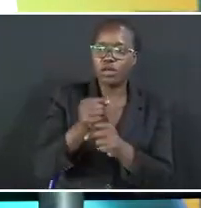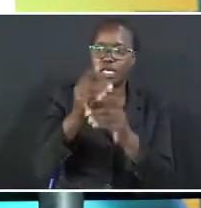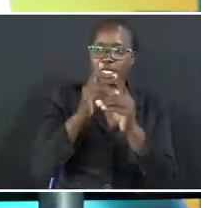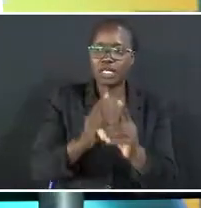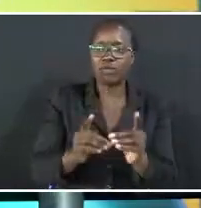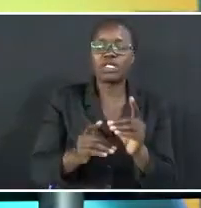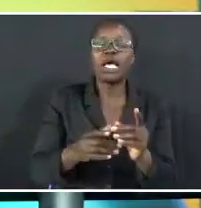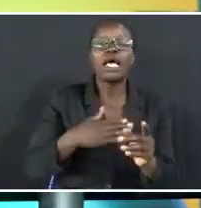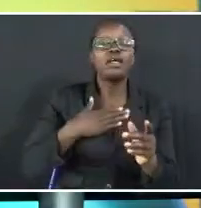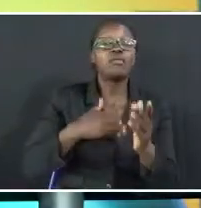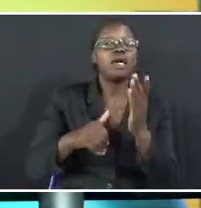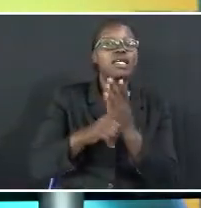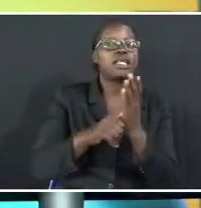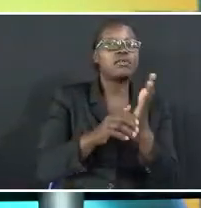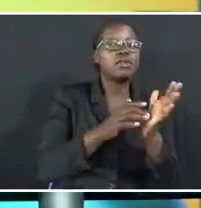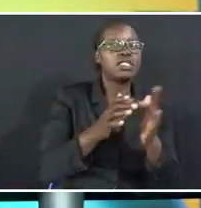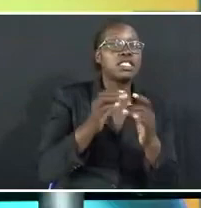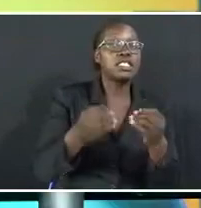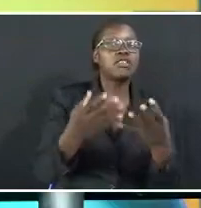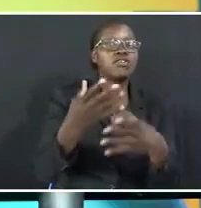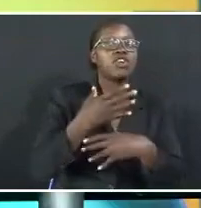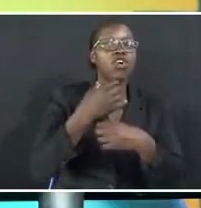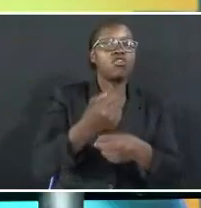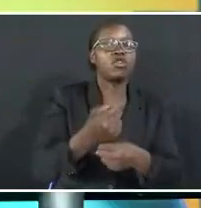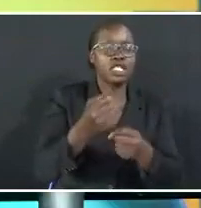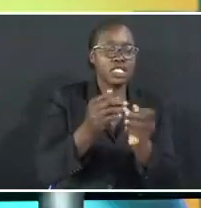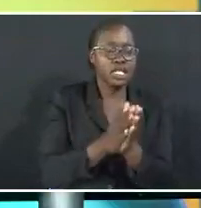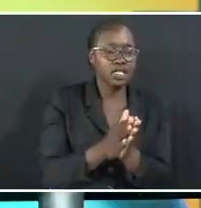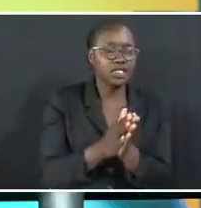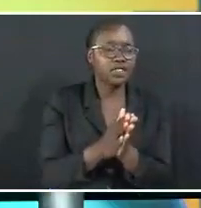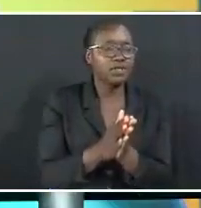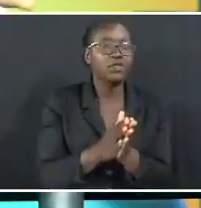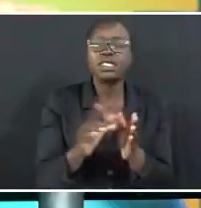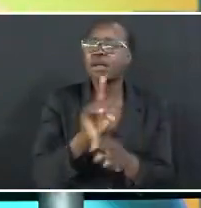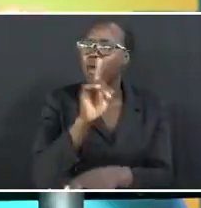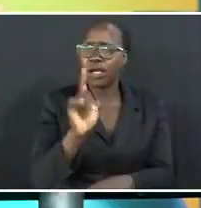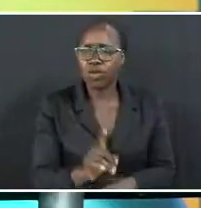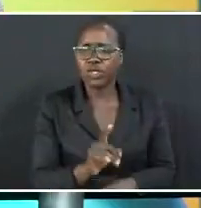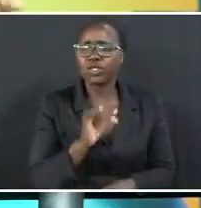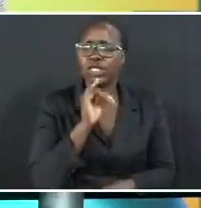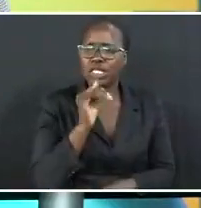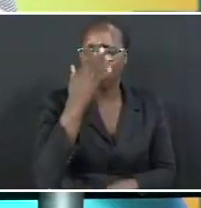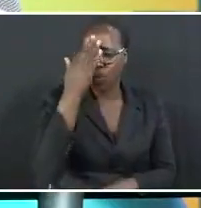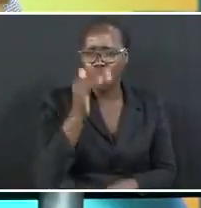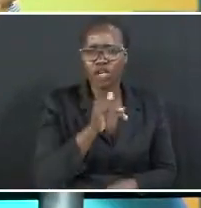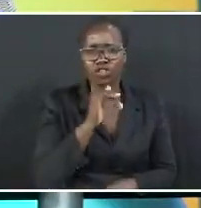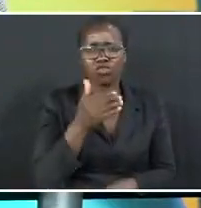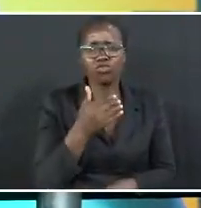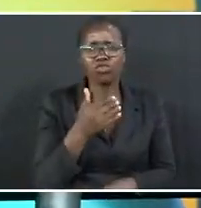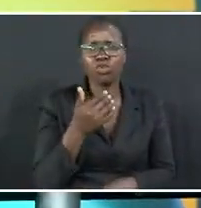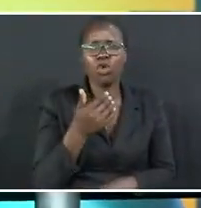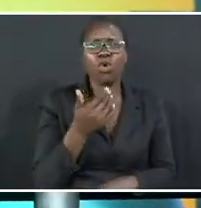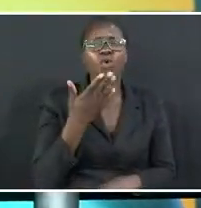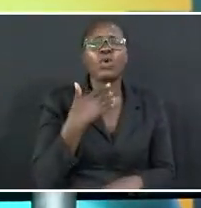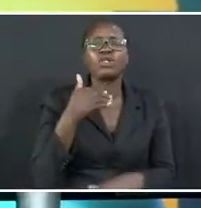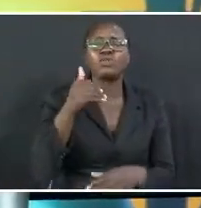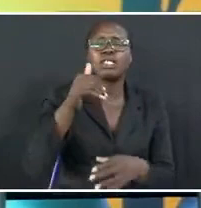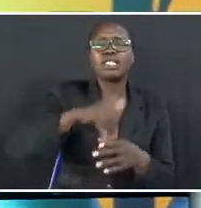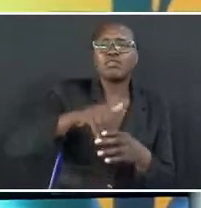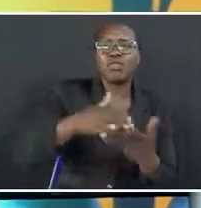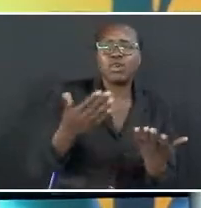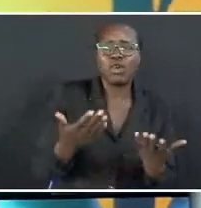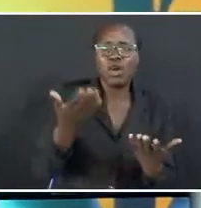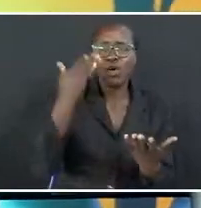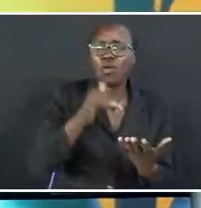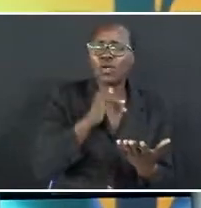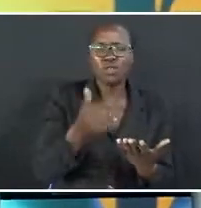name. And he is giving you the confidence. And my question is, why don't you want to get involved? Why don't you